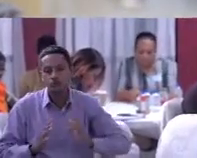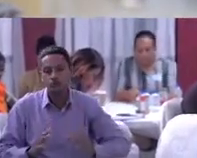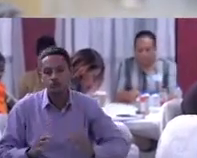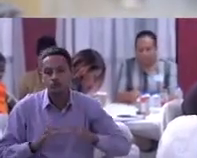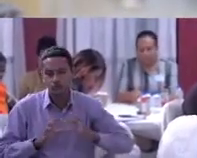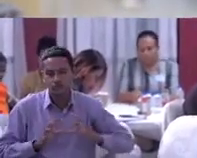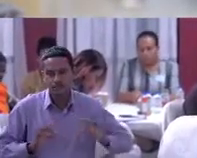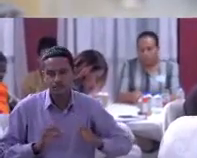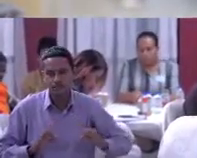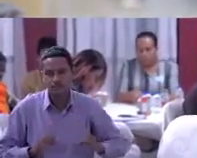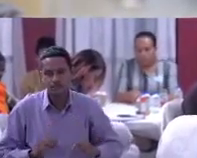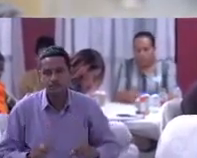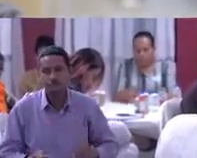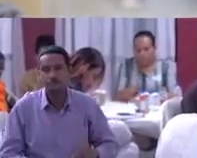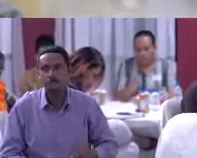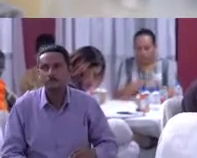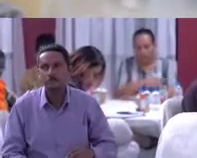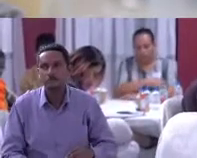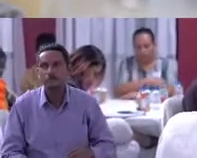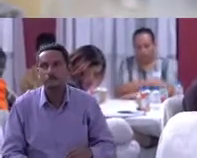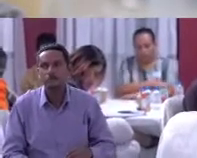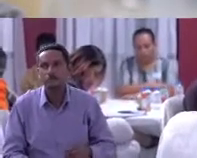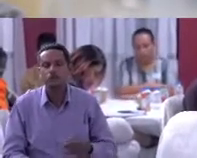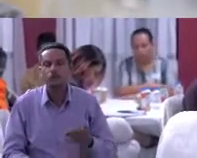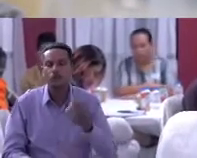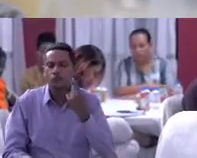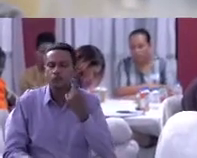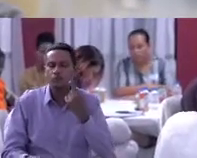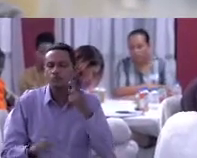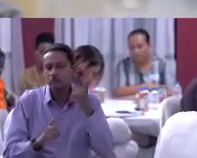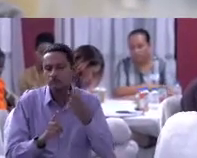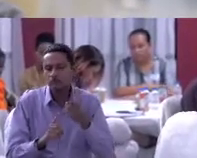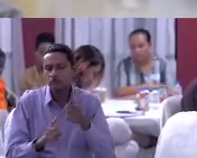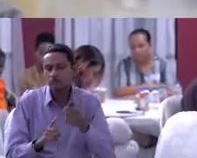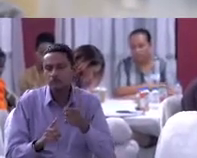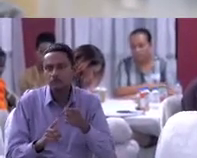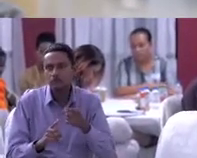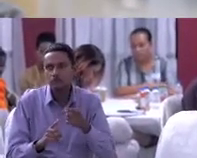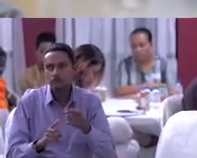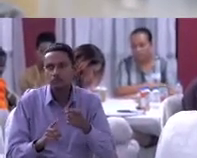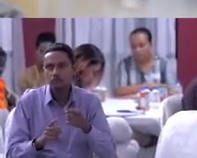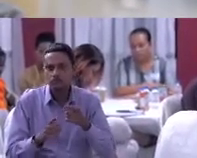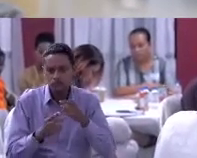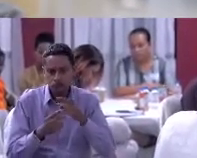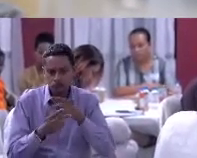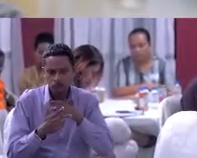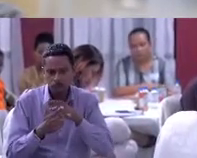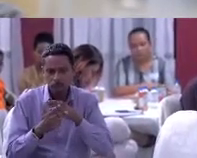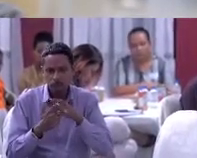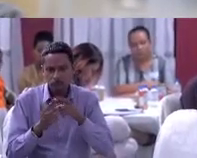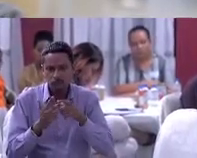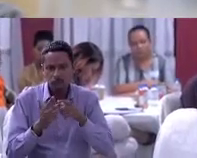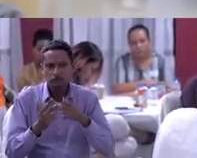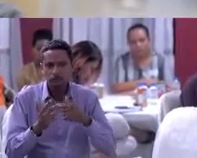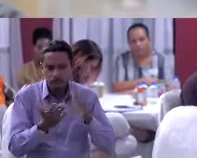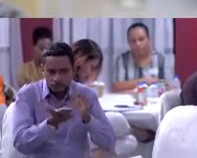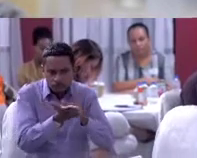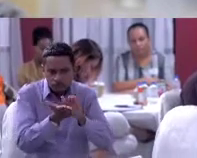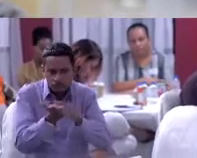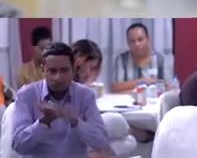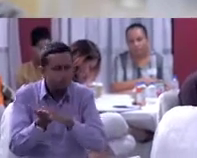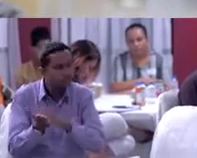And one thing that I just have to compliment before I go is three platforms